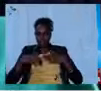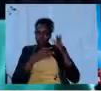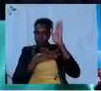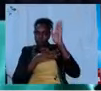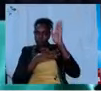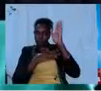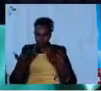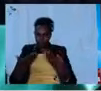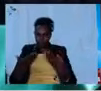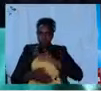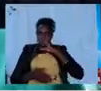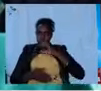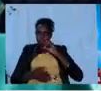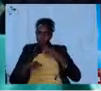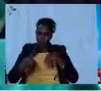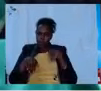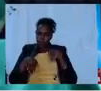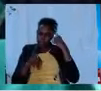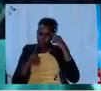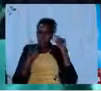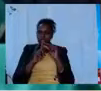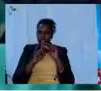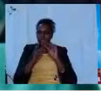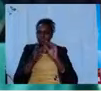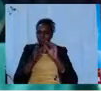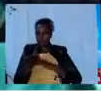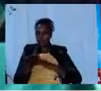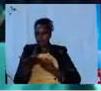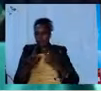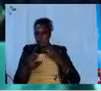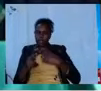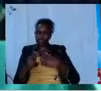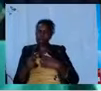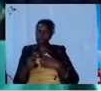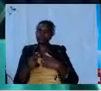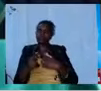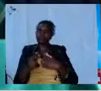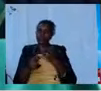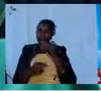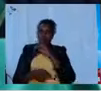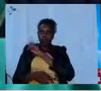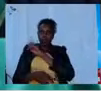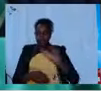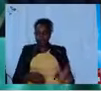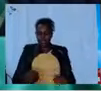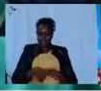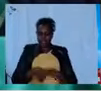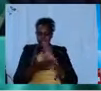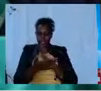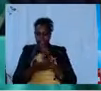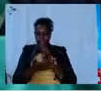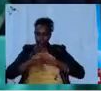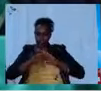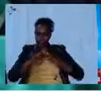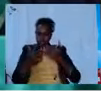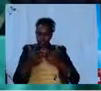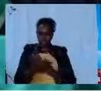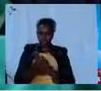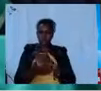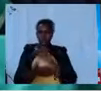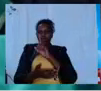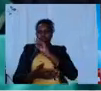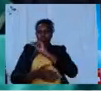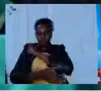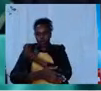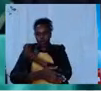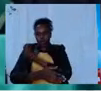His Spirit, longing for His word to praise His holy name of the Lord, to share His glorious news of grace,